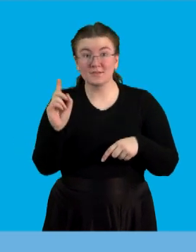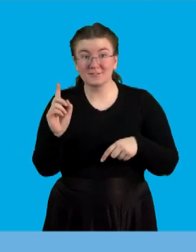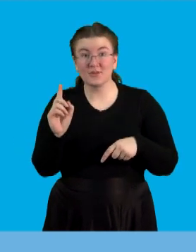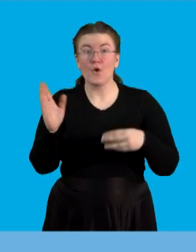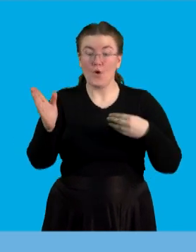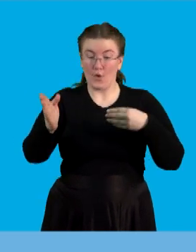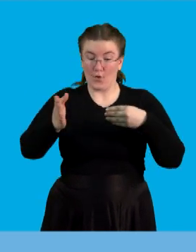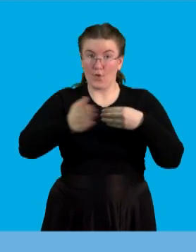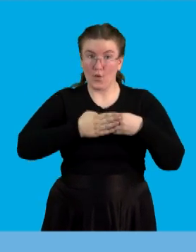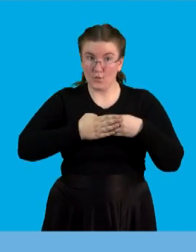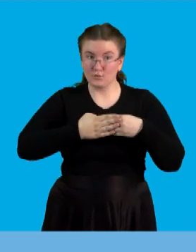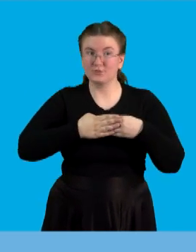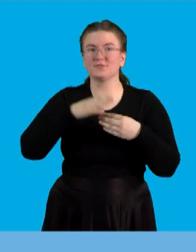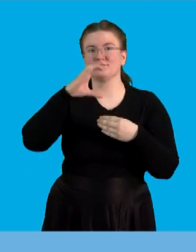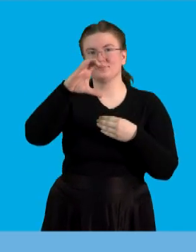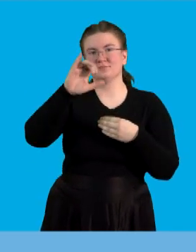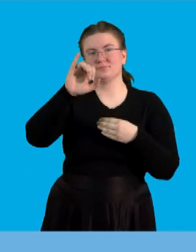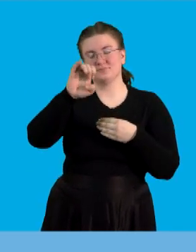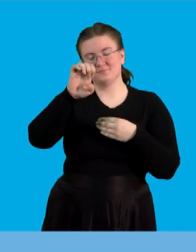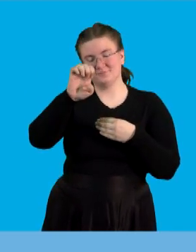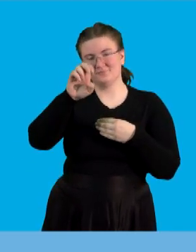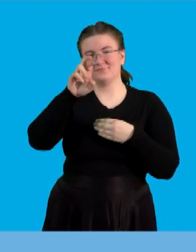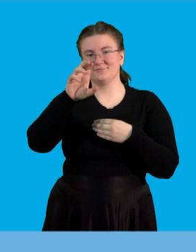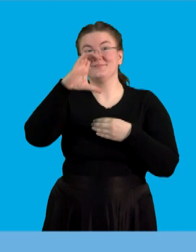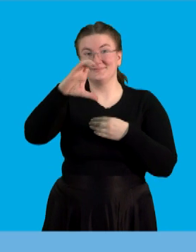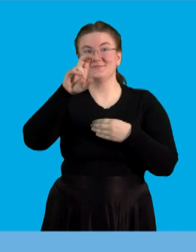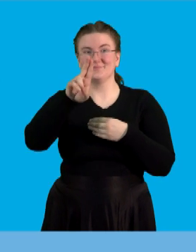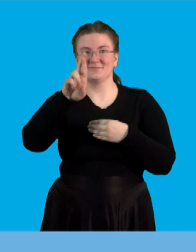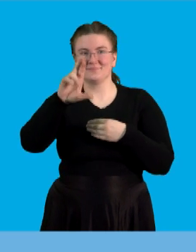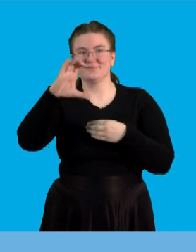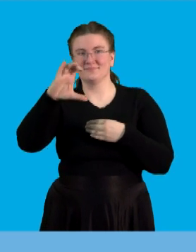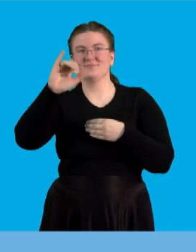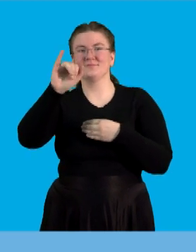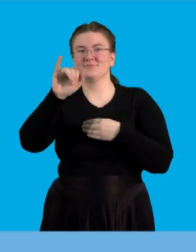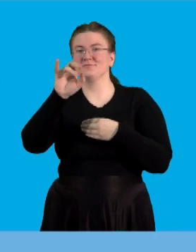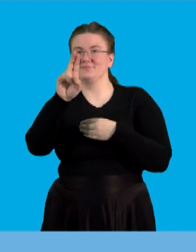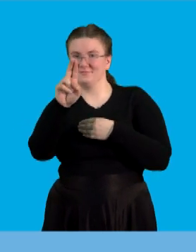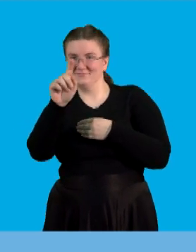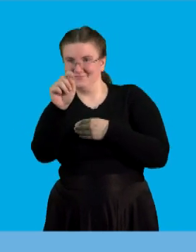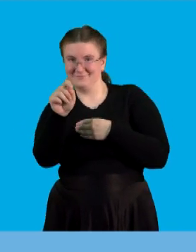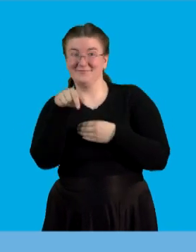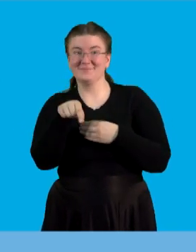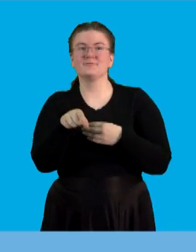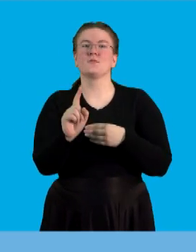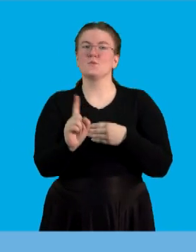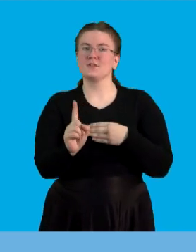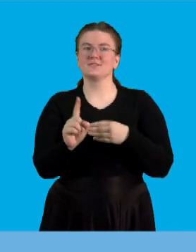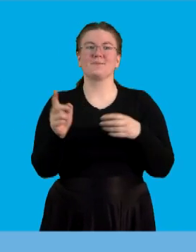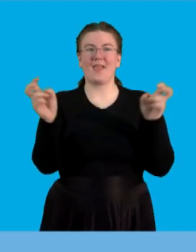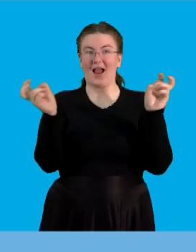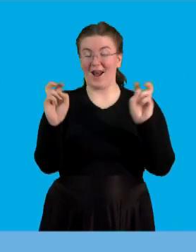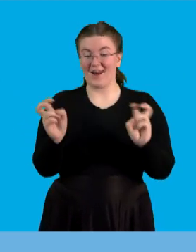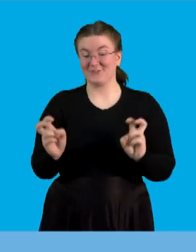in a closed conducting circuit. So an electric current is the movement of charge, and that is happening in a closed